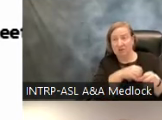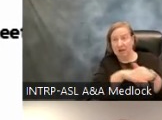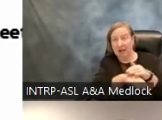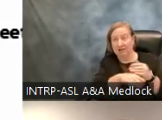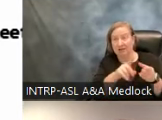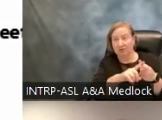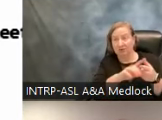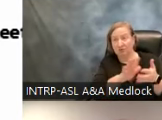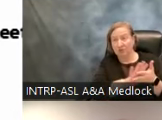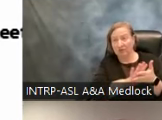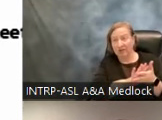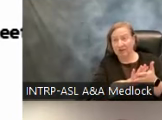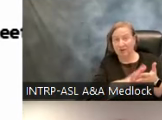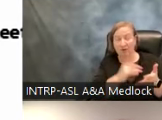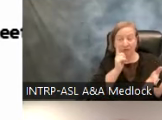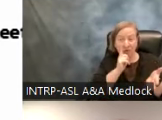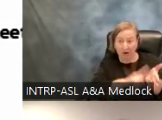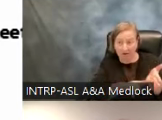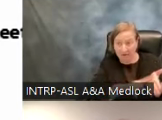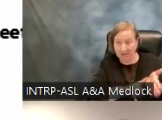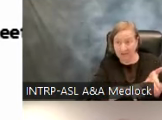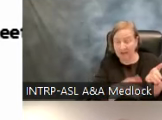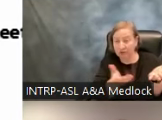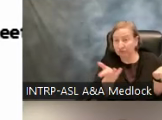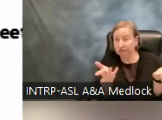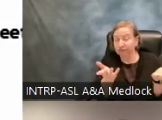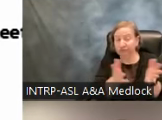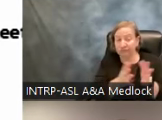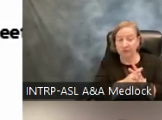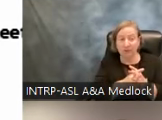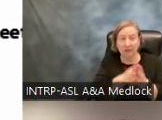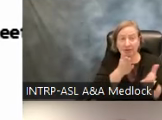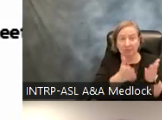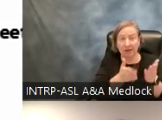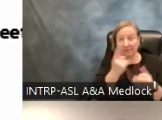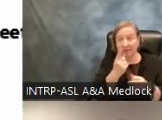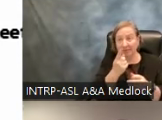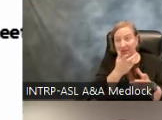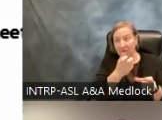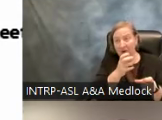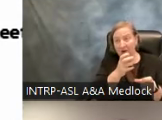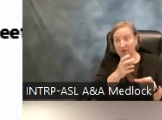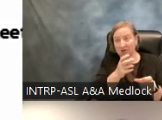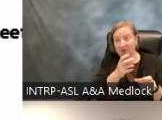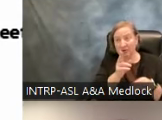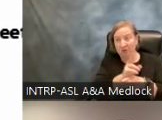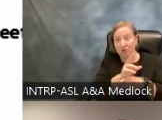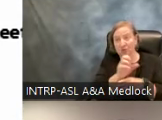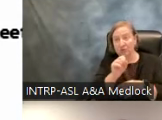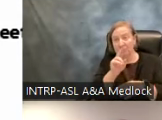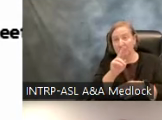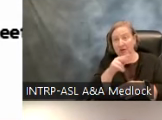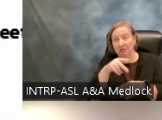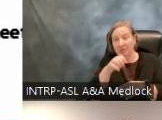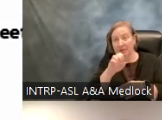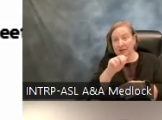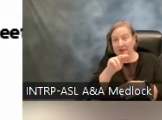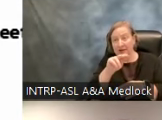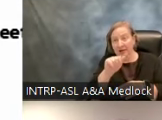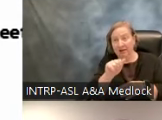that is needed for an investigation. It may be one of those things where they want to use the subpoena instead.